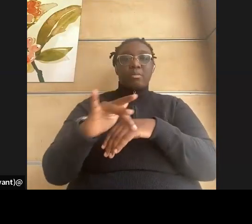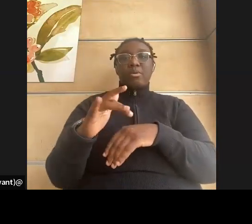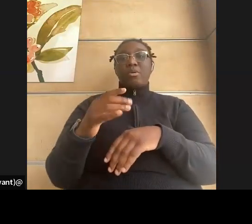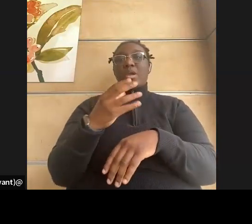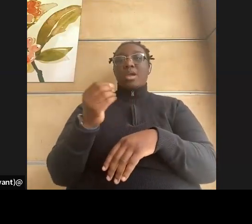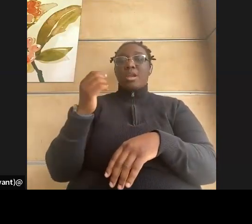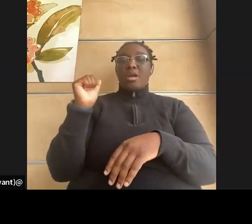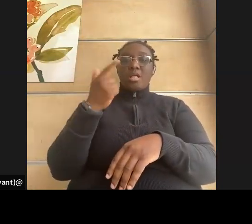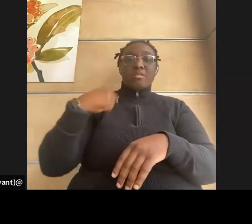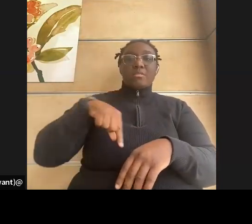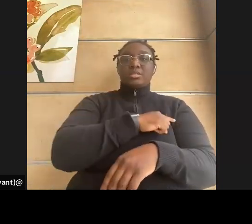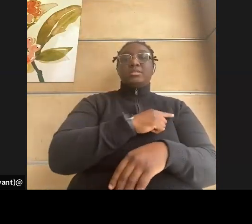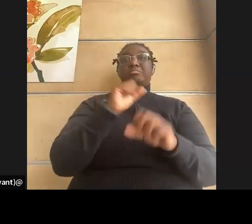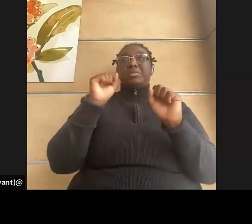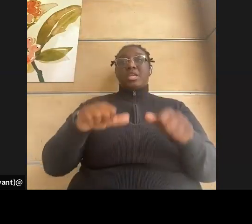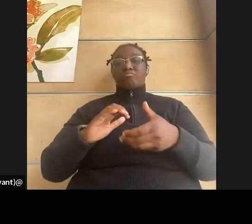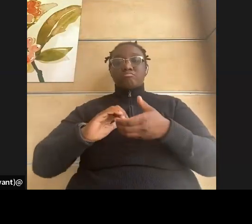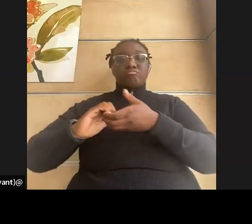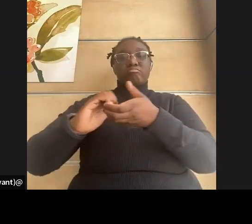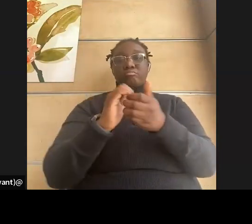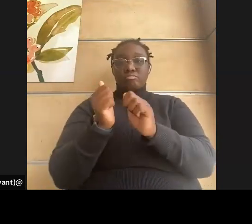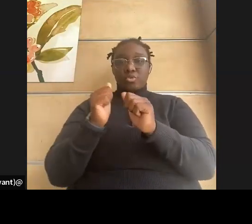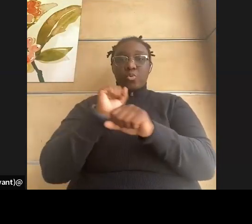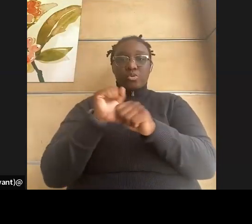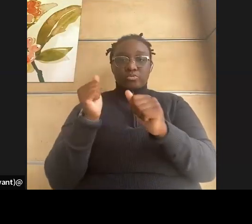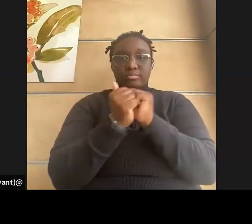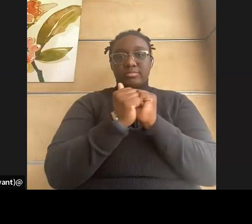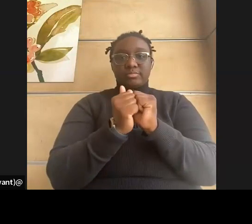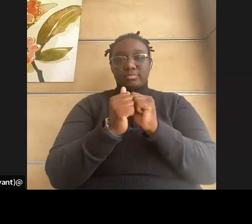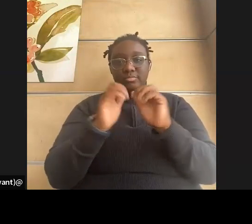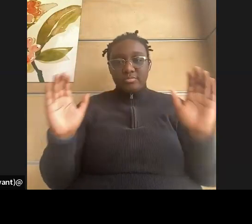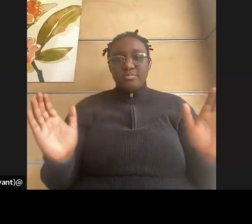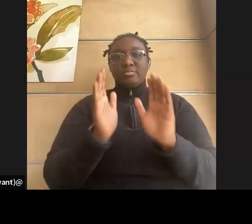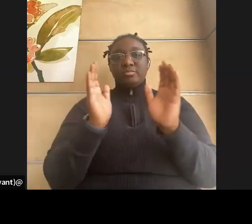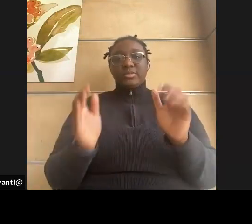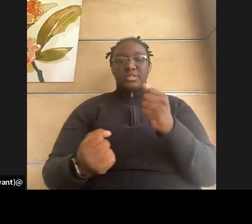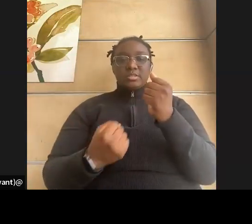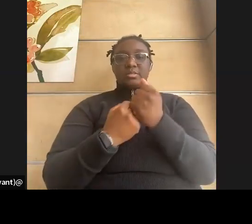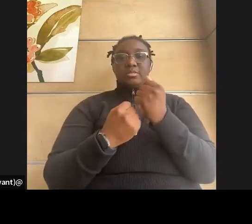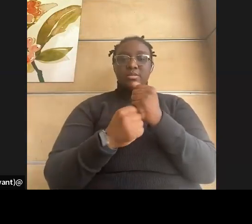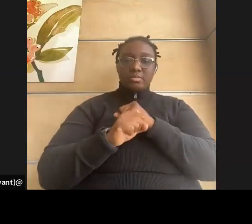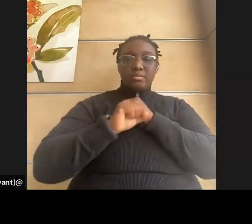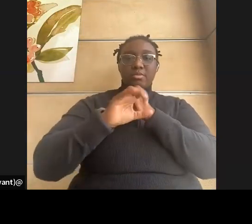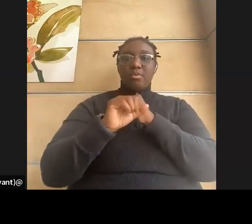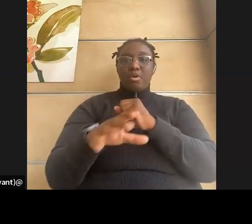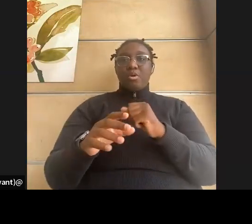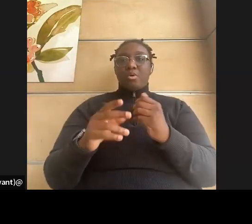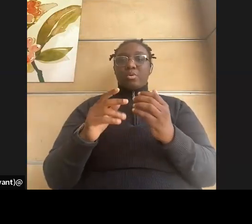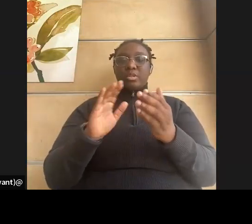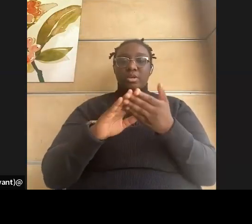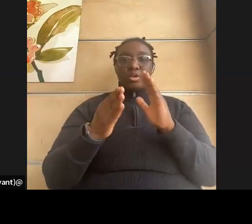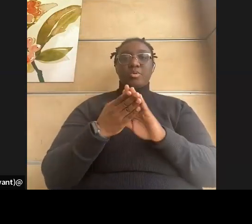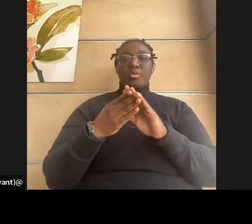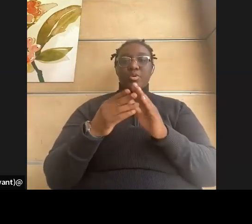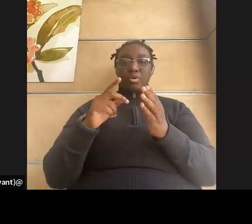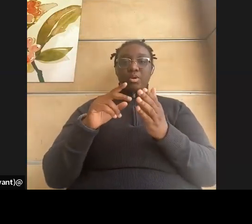shoulders or lock arms and continue to promote the Affordable Connectivity Program at all levels through the state